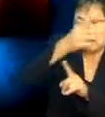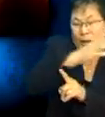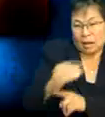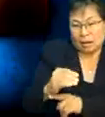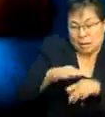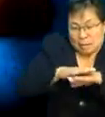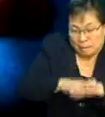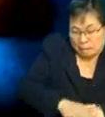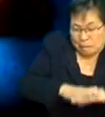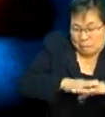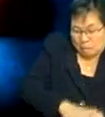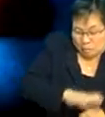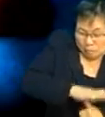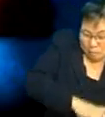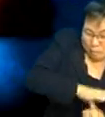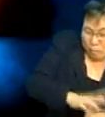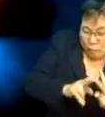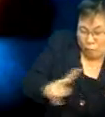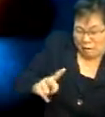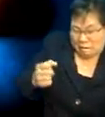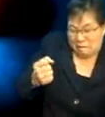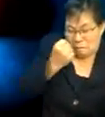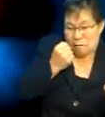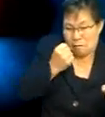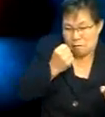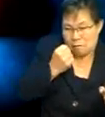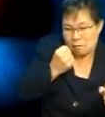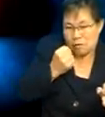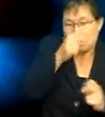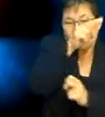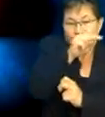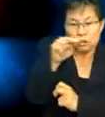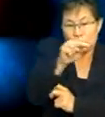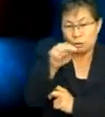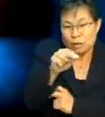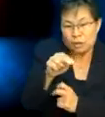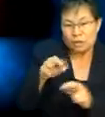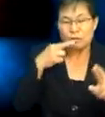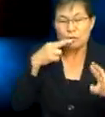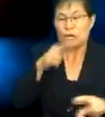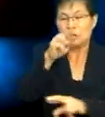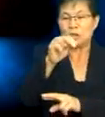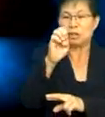the pressure is so intense that nuclear reactions take place.